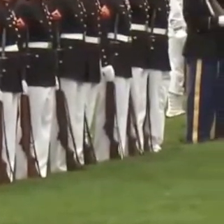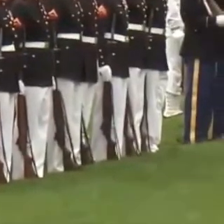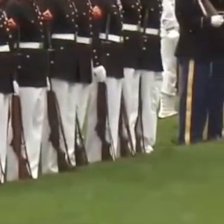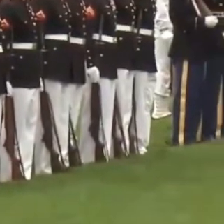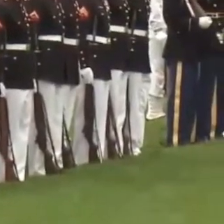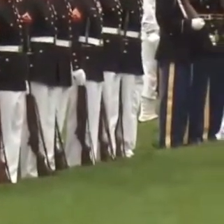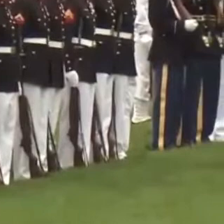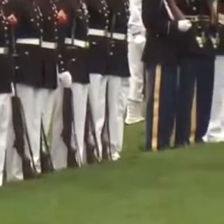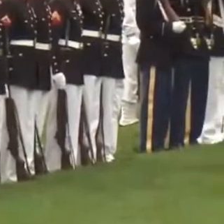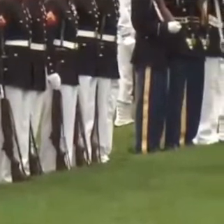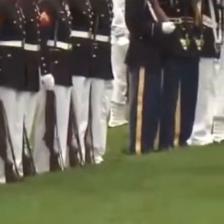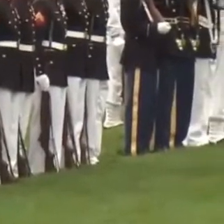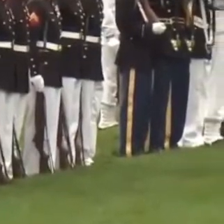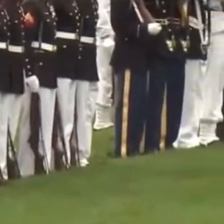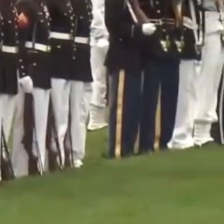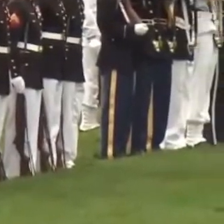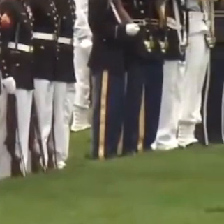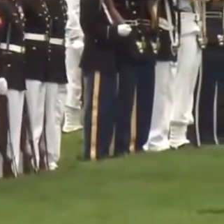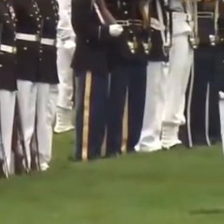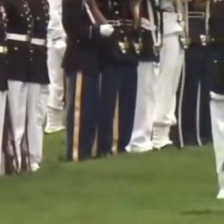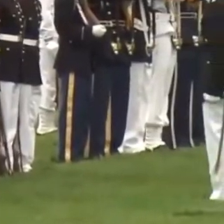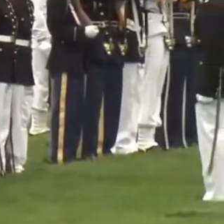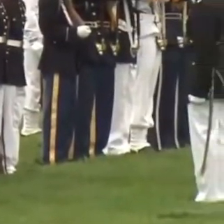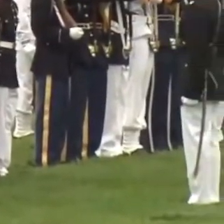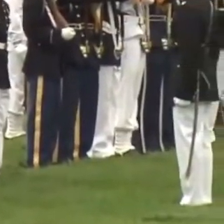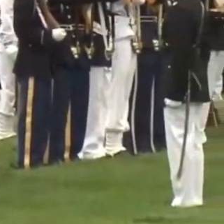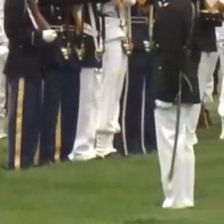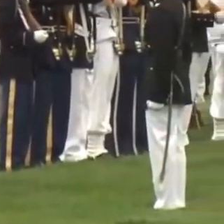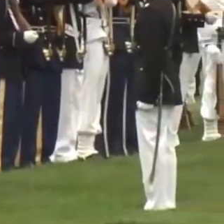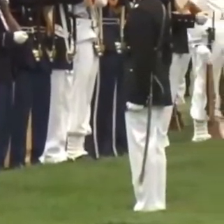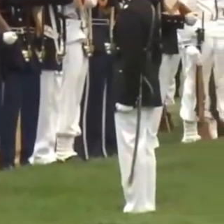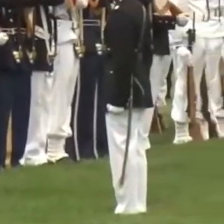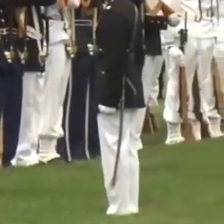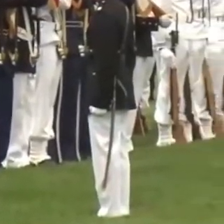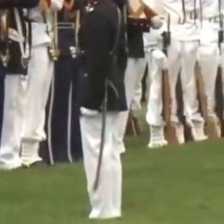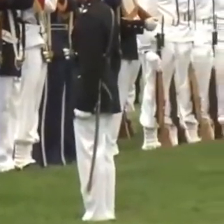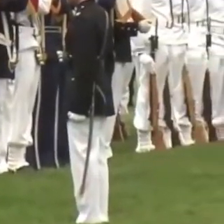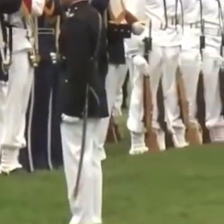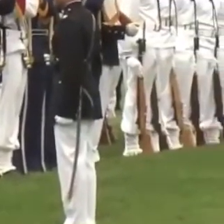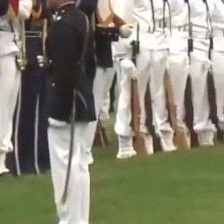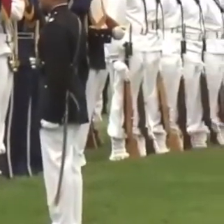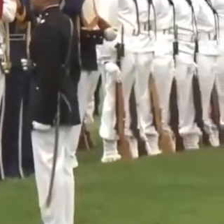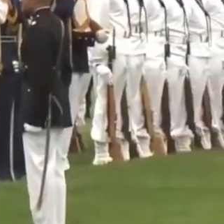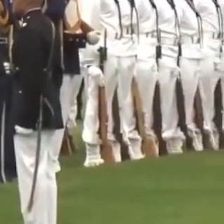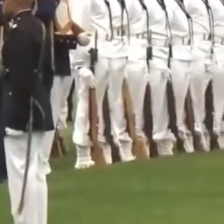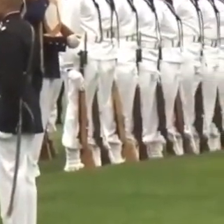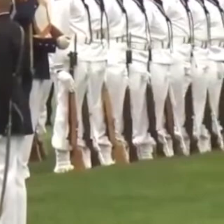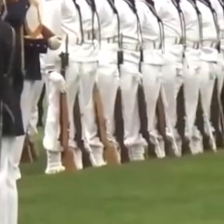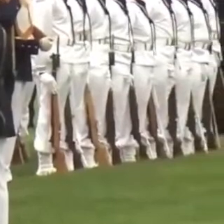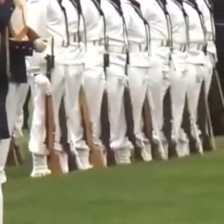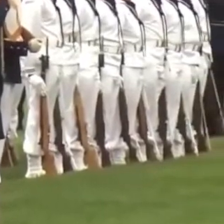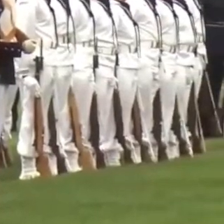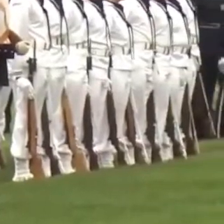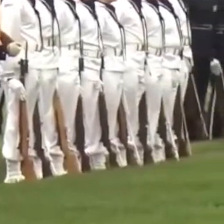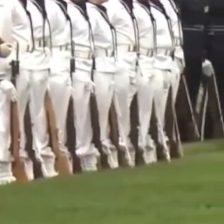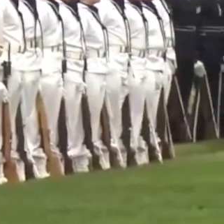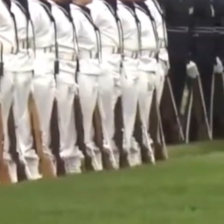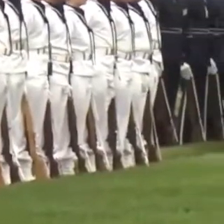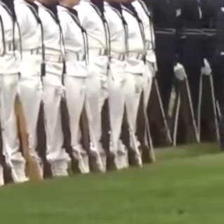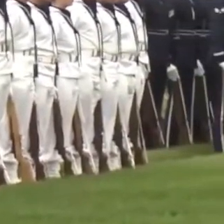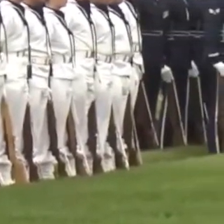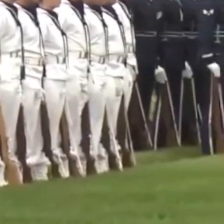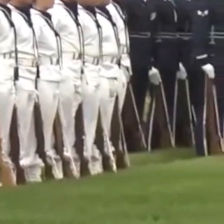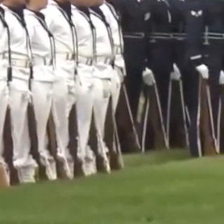Rashad Kelly. Next are Marines from Marine Barracks, Washington, 8th and I, commanded by Captain Greg